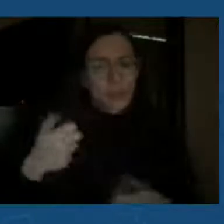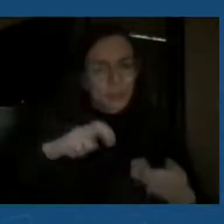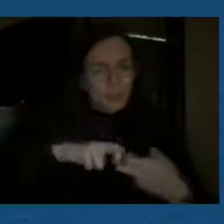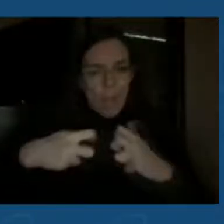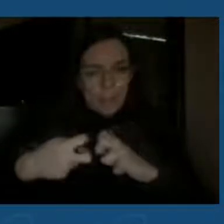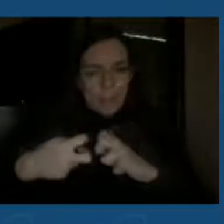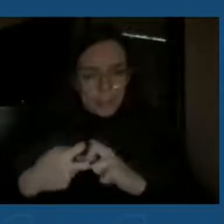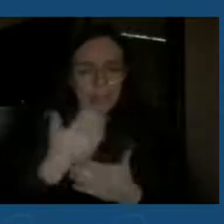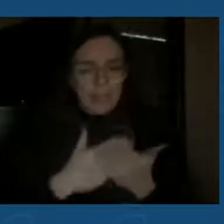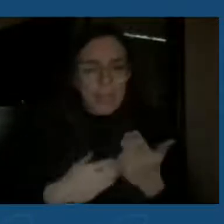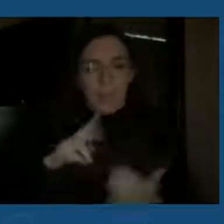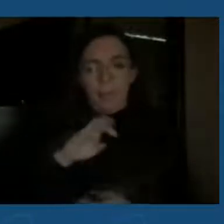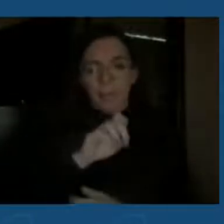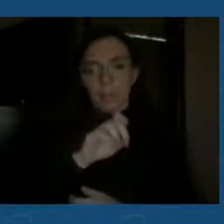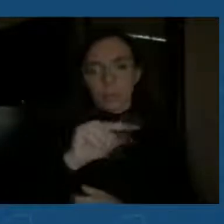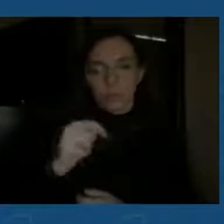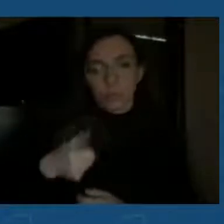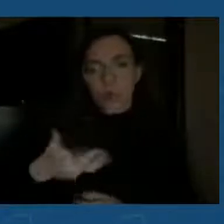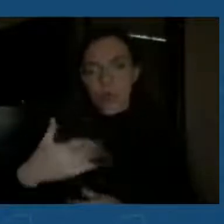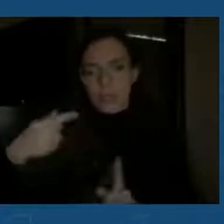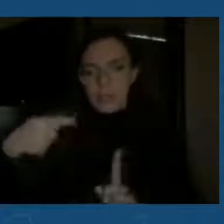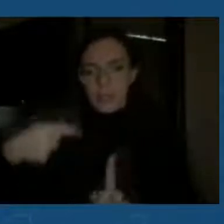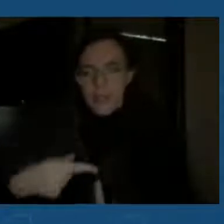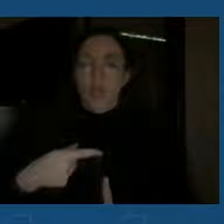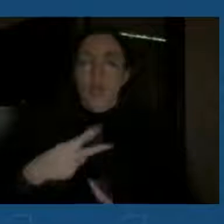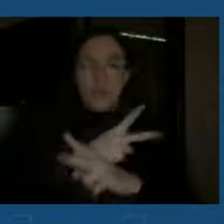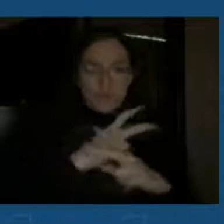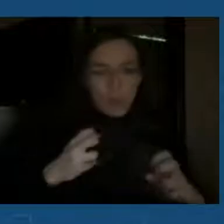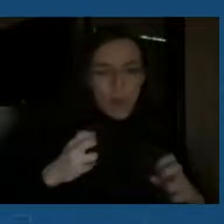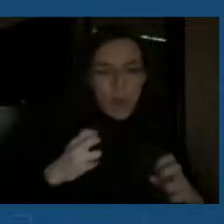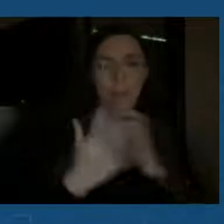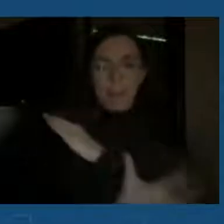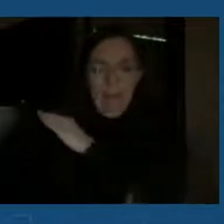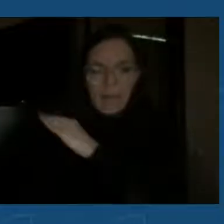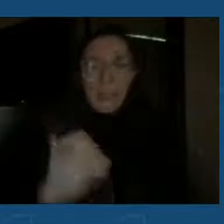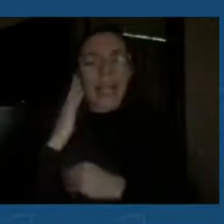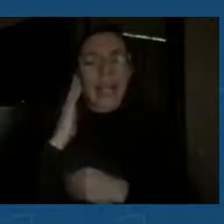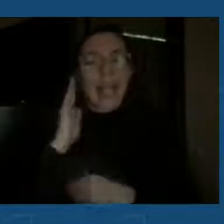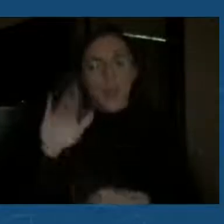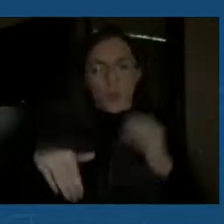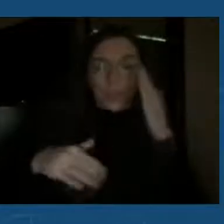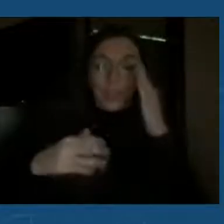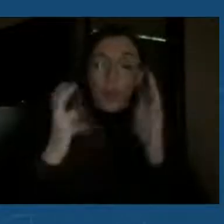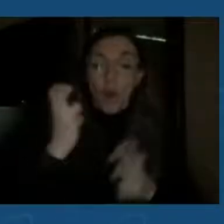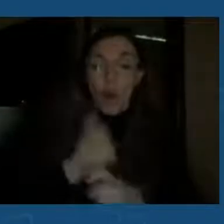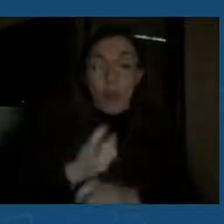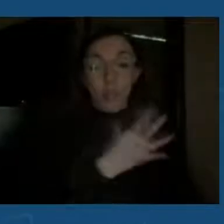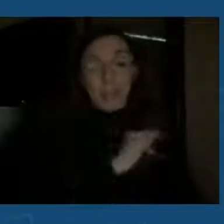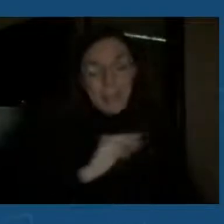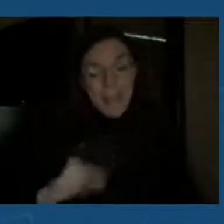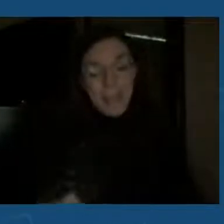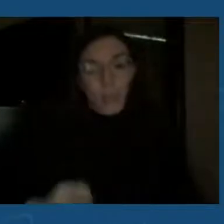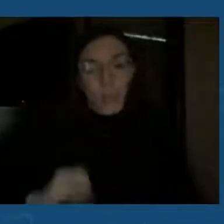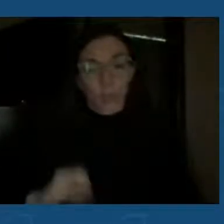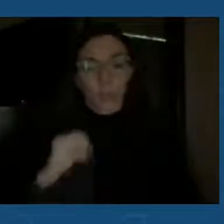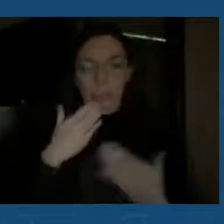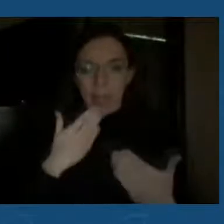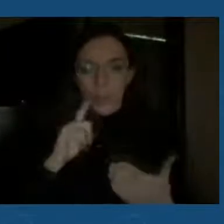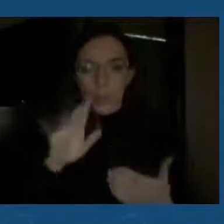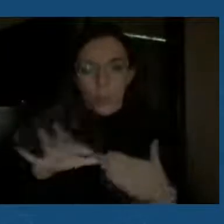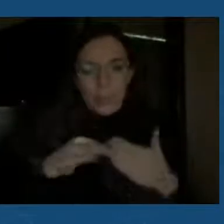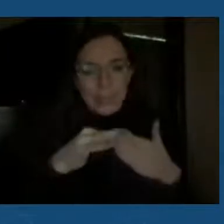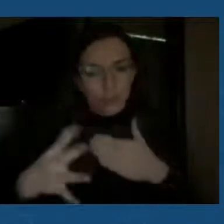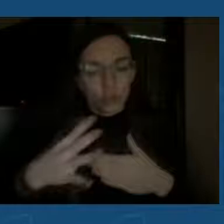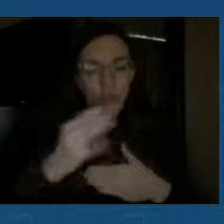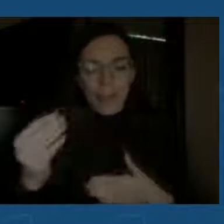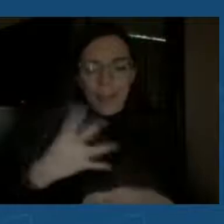and poverty are all intertwined. And I know that's hard to be a mayor, and I want to thank you for your leadership, but also getting us through the pandemic as way